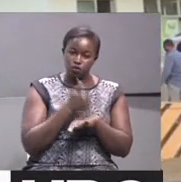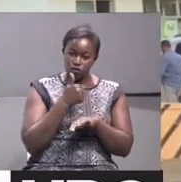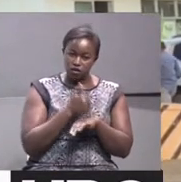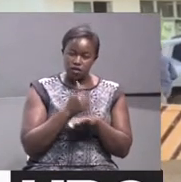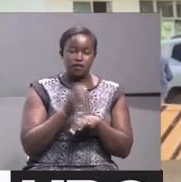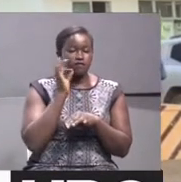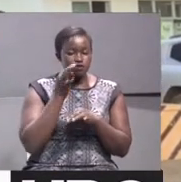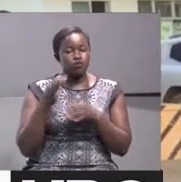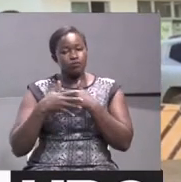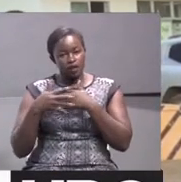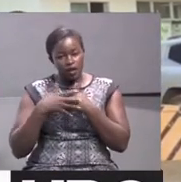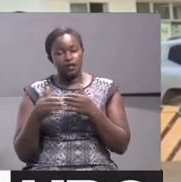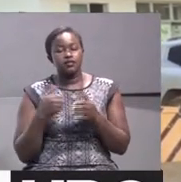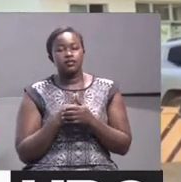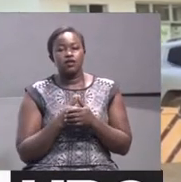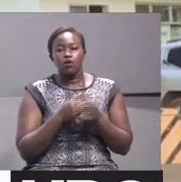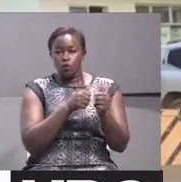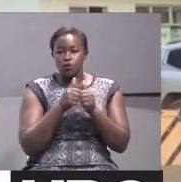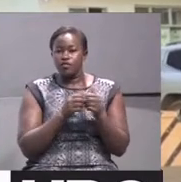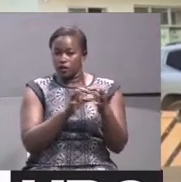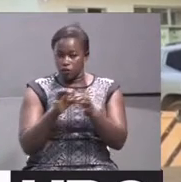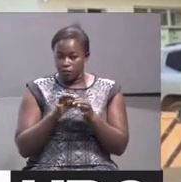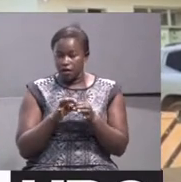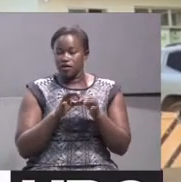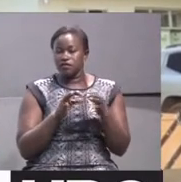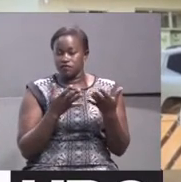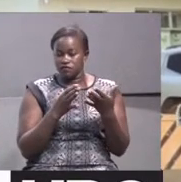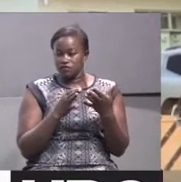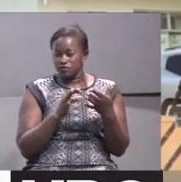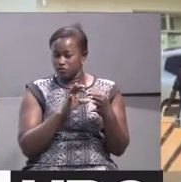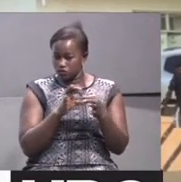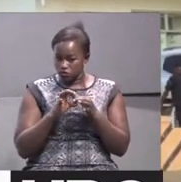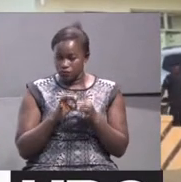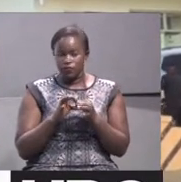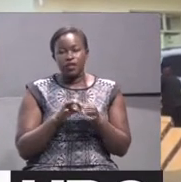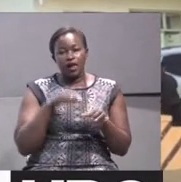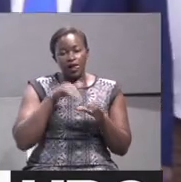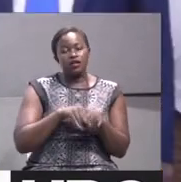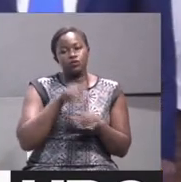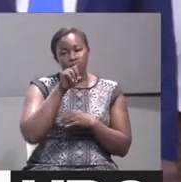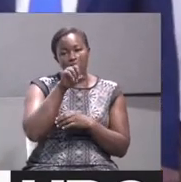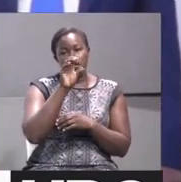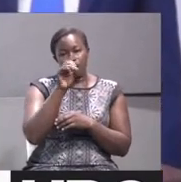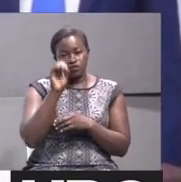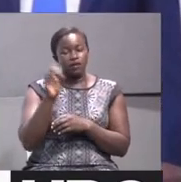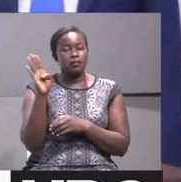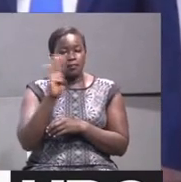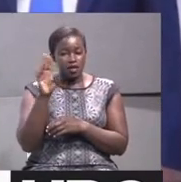Farmers Cooperative Union. The investment is worth 100 billion shillings.